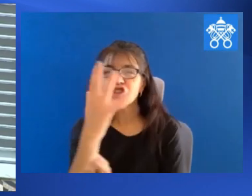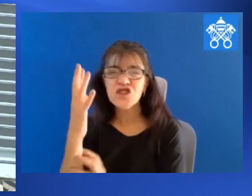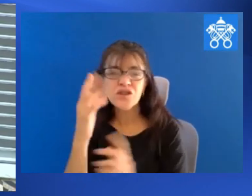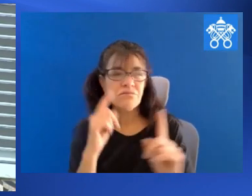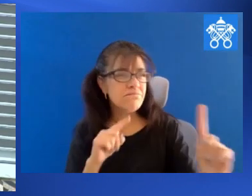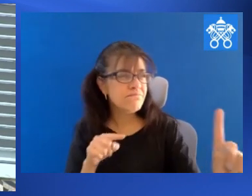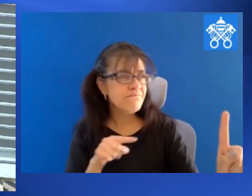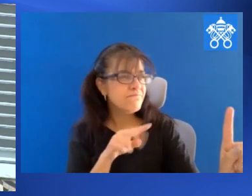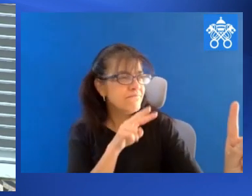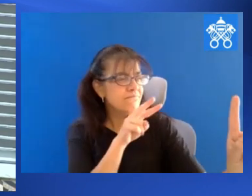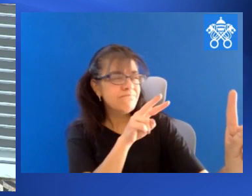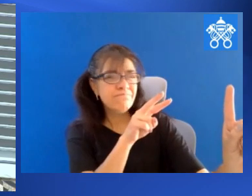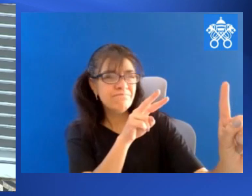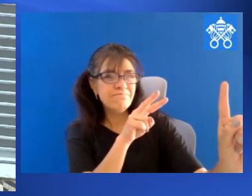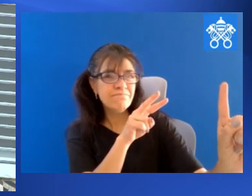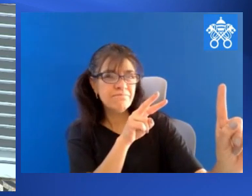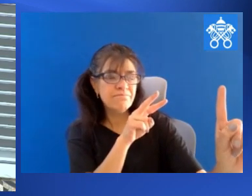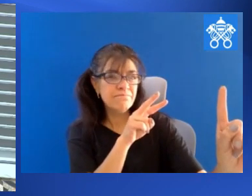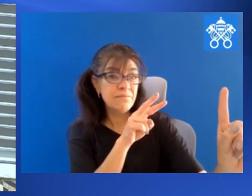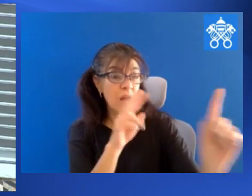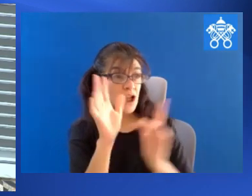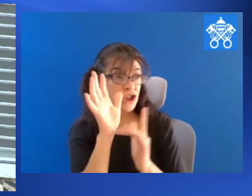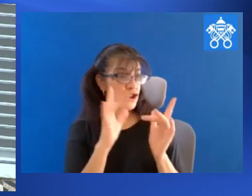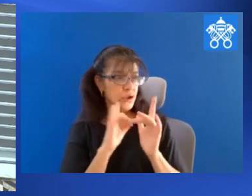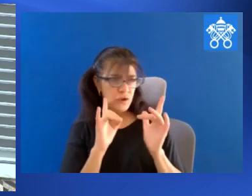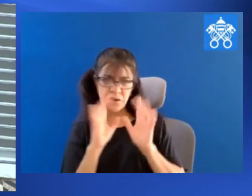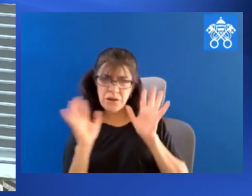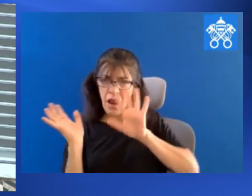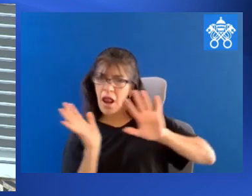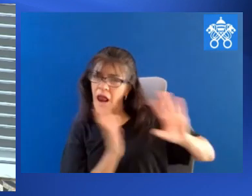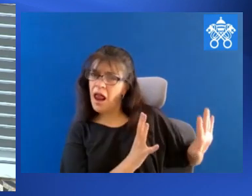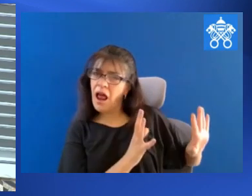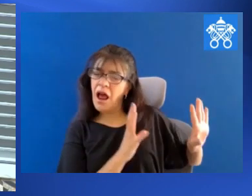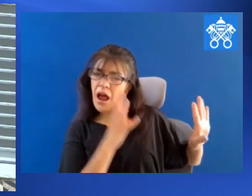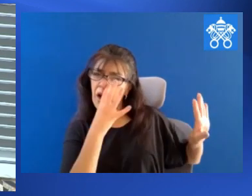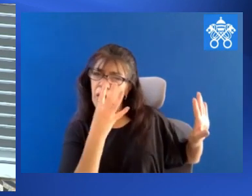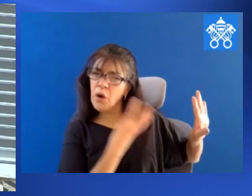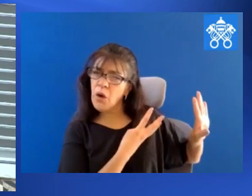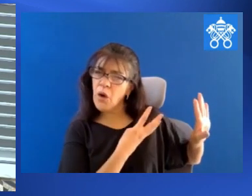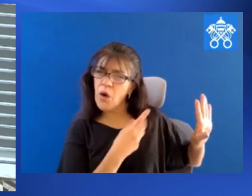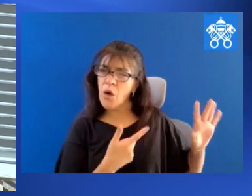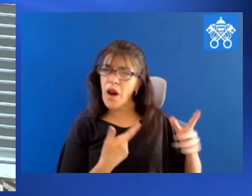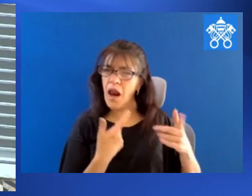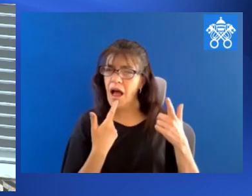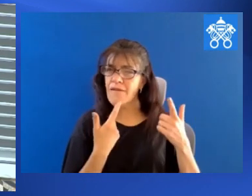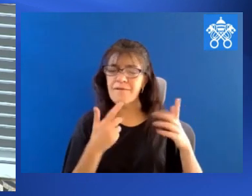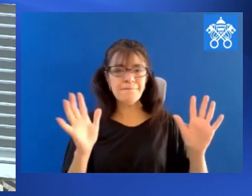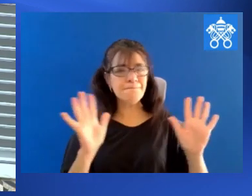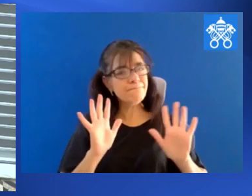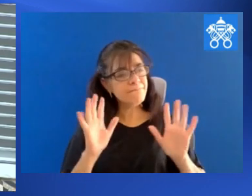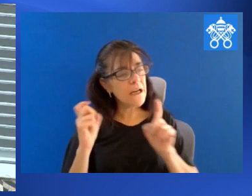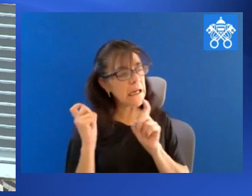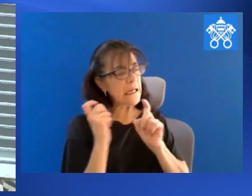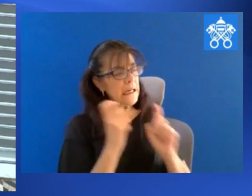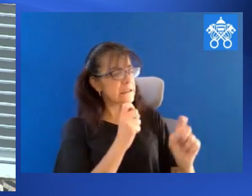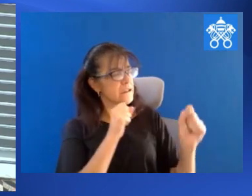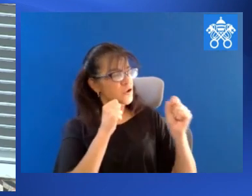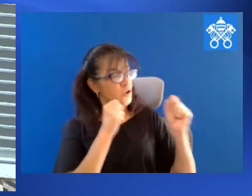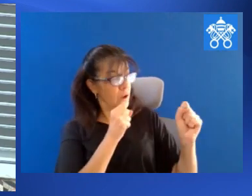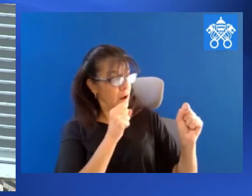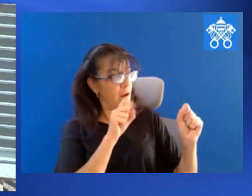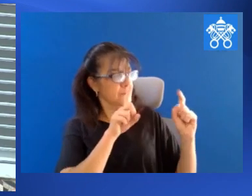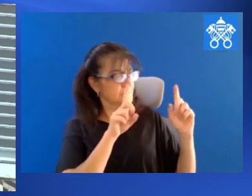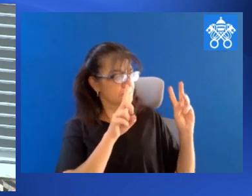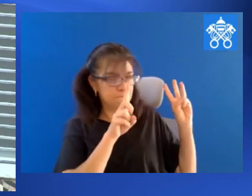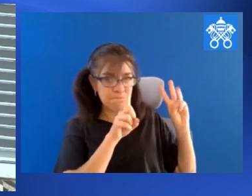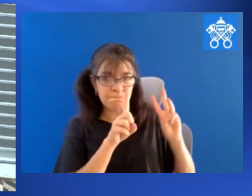does not alienate his disciples from the reality of life, but gives them the strength to